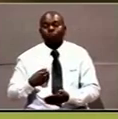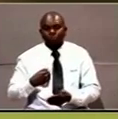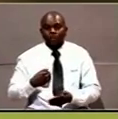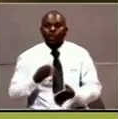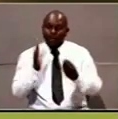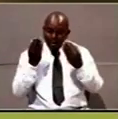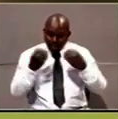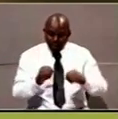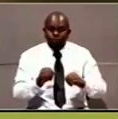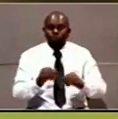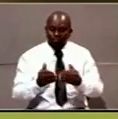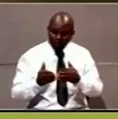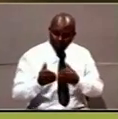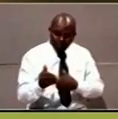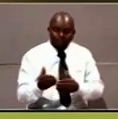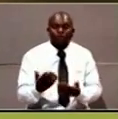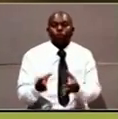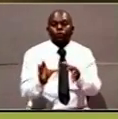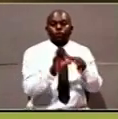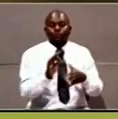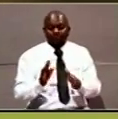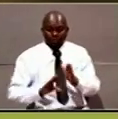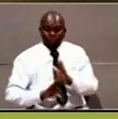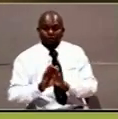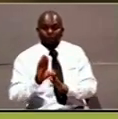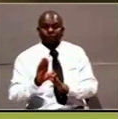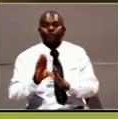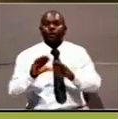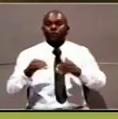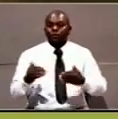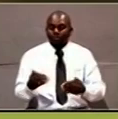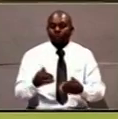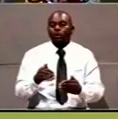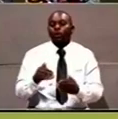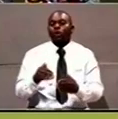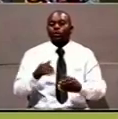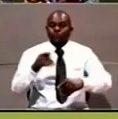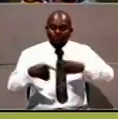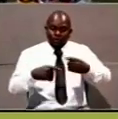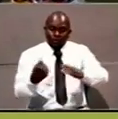able to pull forward together in terms of development, in conditions of peace.